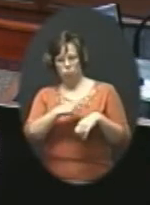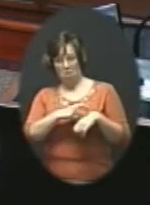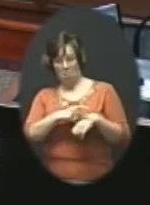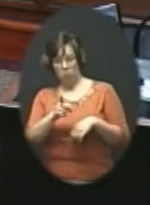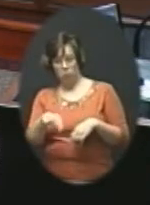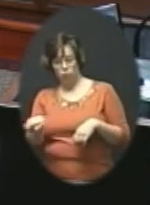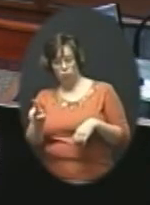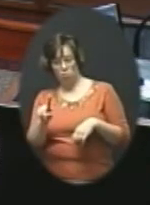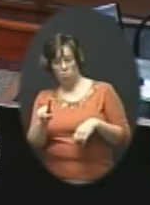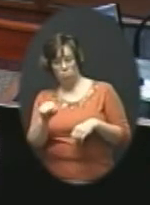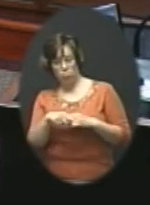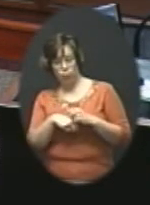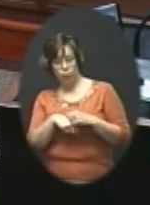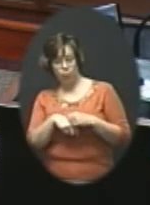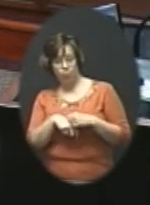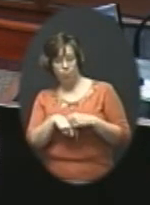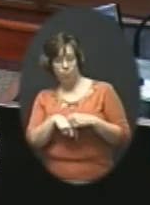you need?